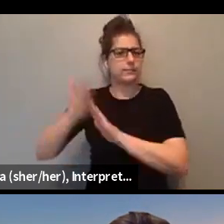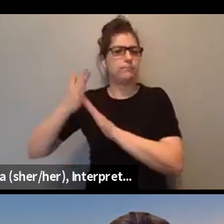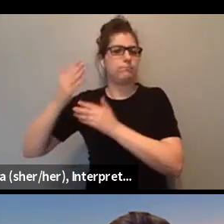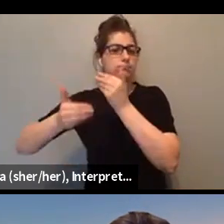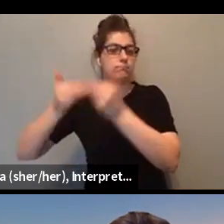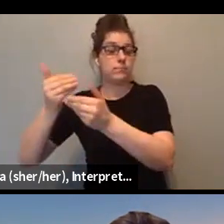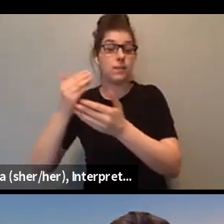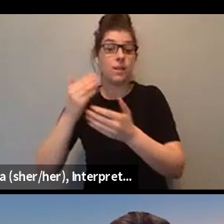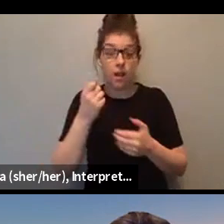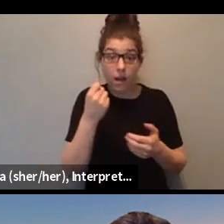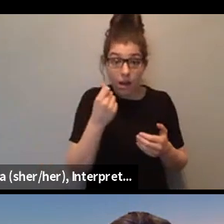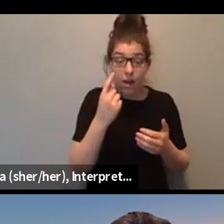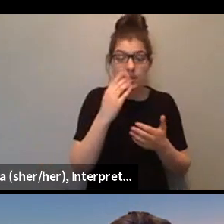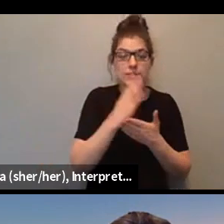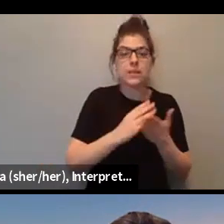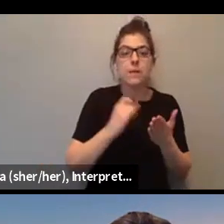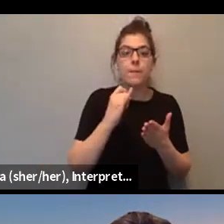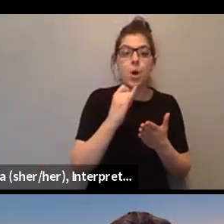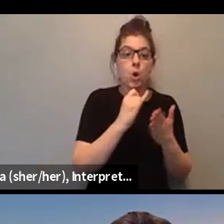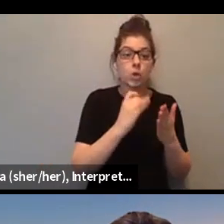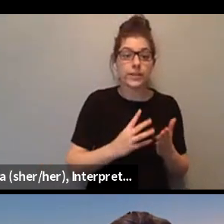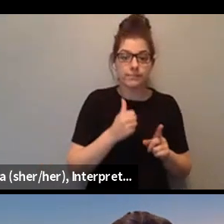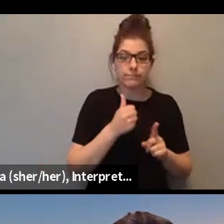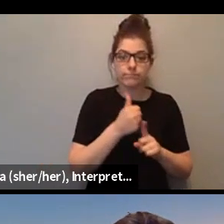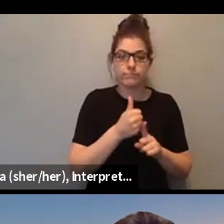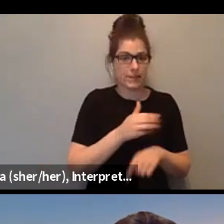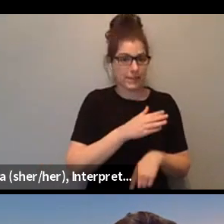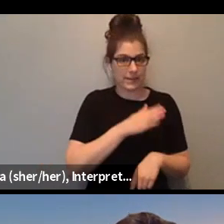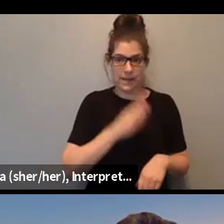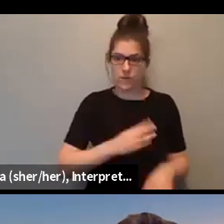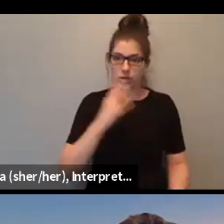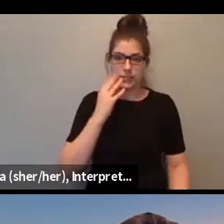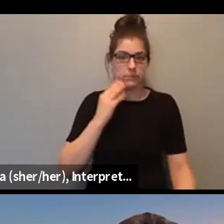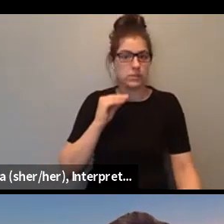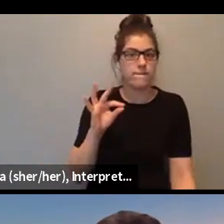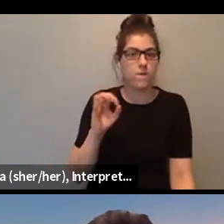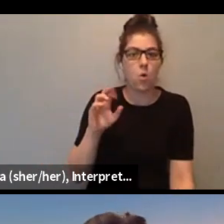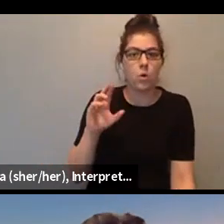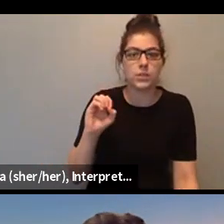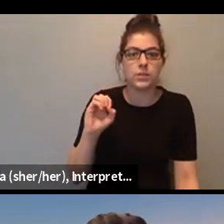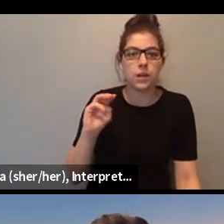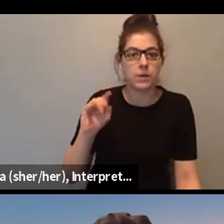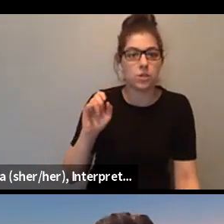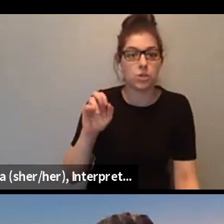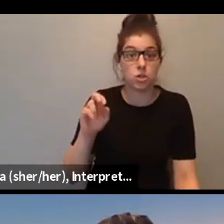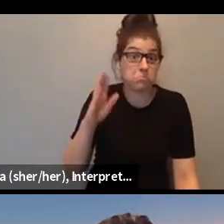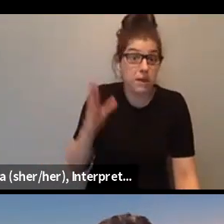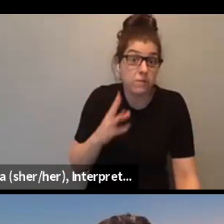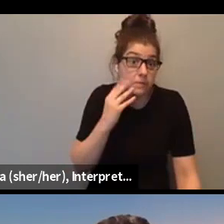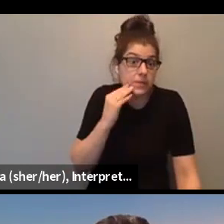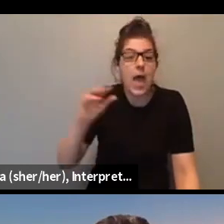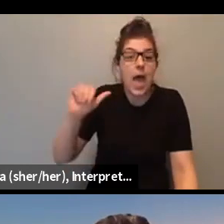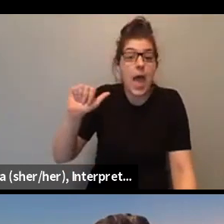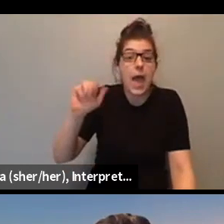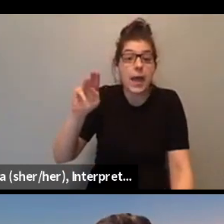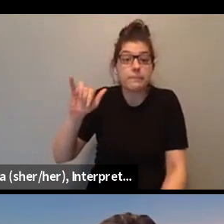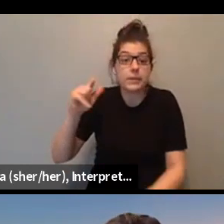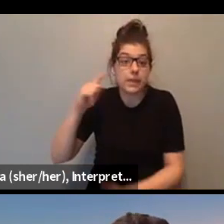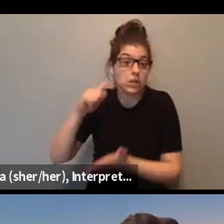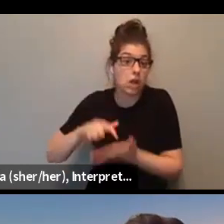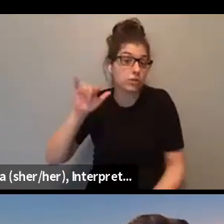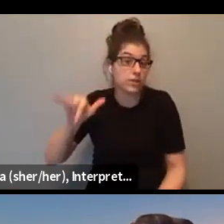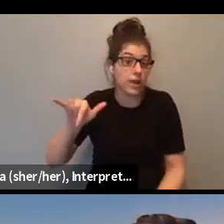never experience a force majeure in their careers, and Amy acknowledges this, but